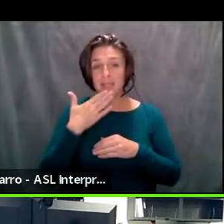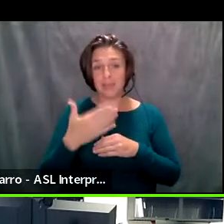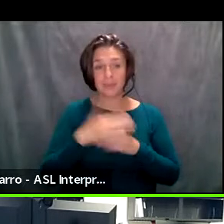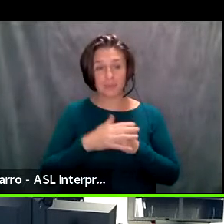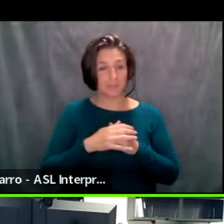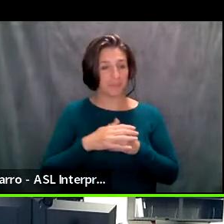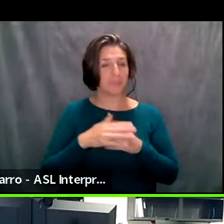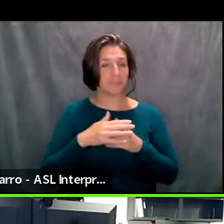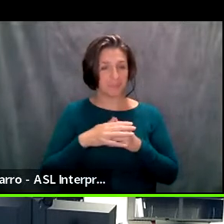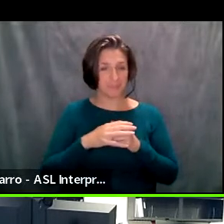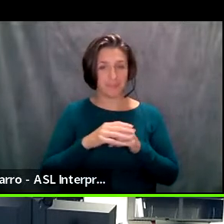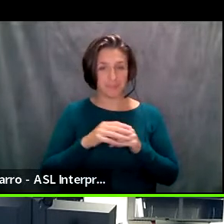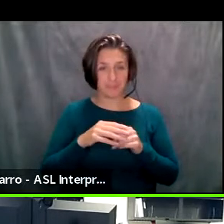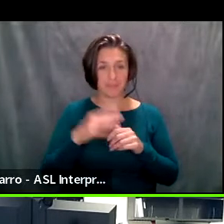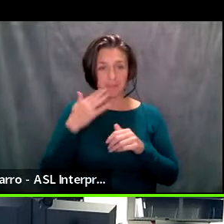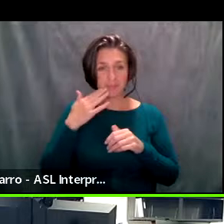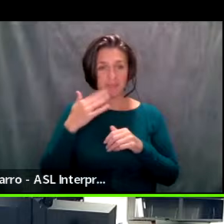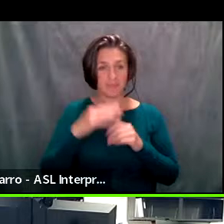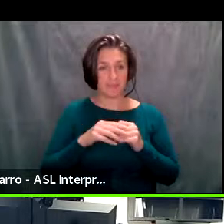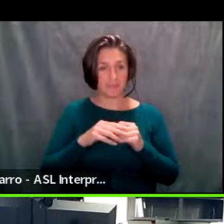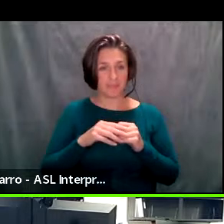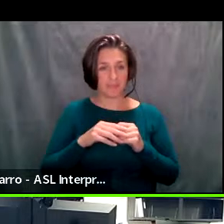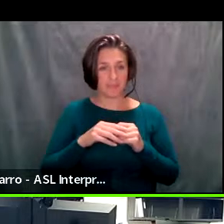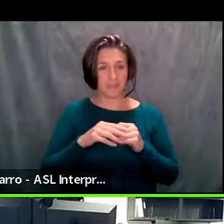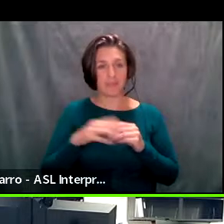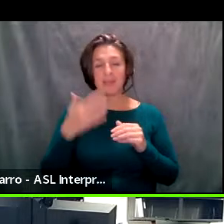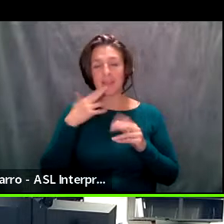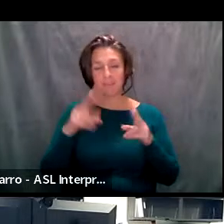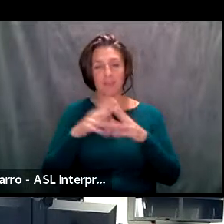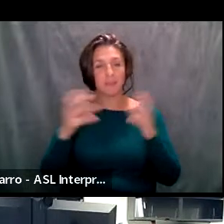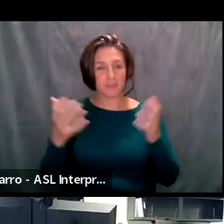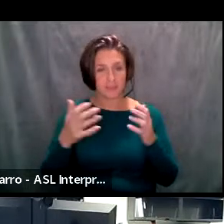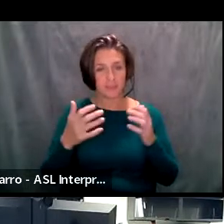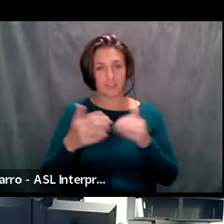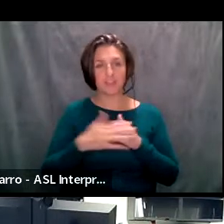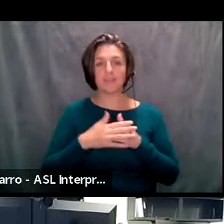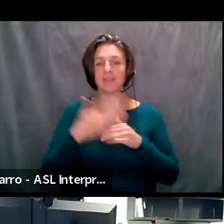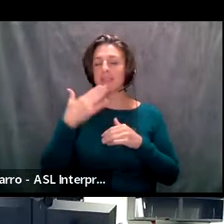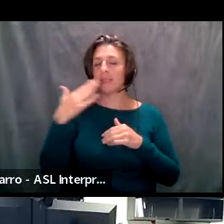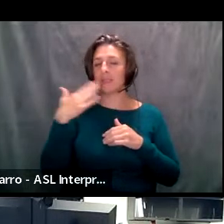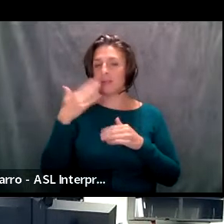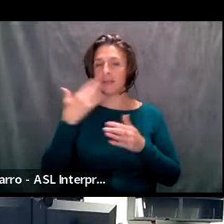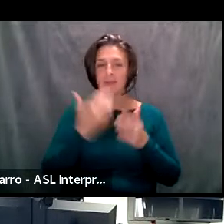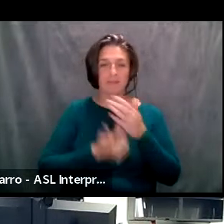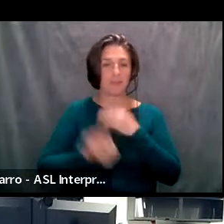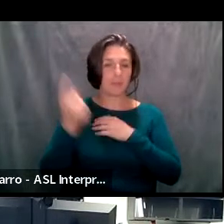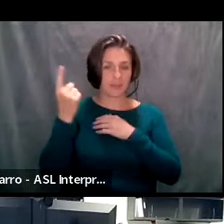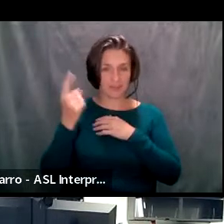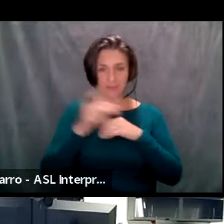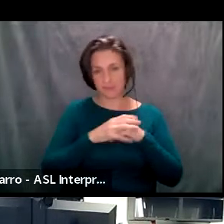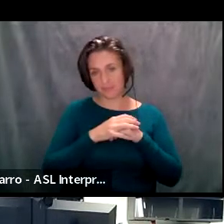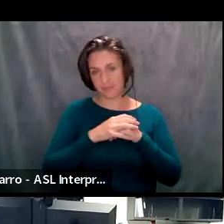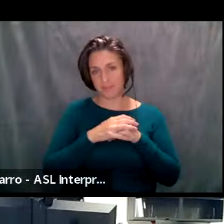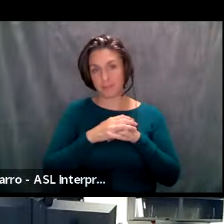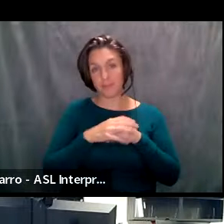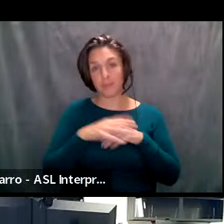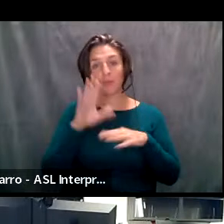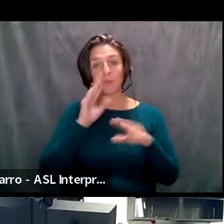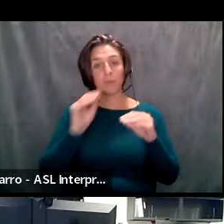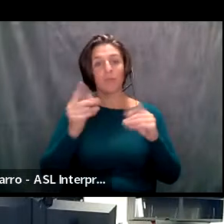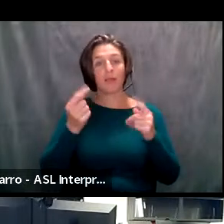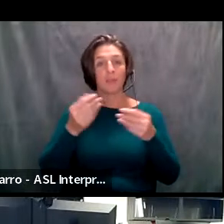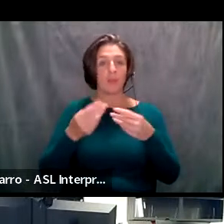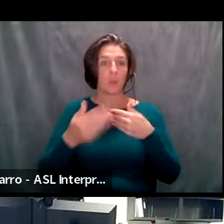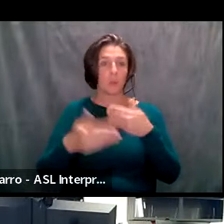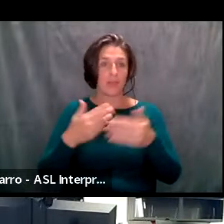out of Thank you. order. I apologize. Okay. No worries. Thank you very Okay. much. Thank you. Thank you, everybody. Thank you. All right, we're gonna move a little quickly because